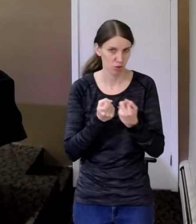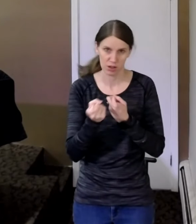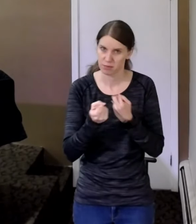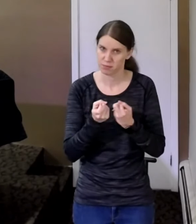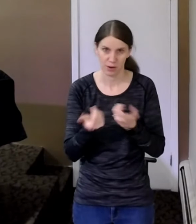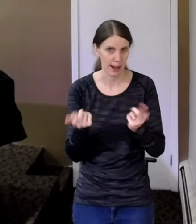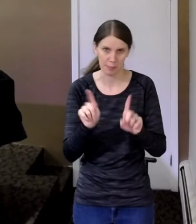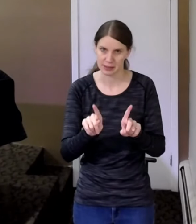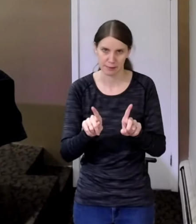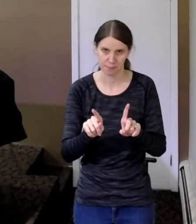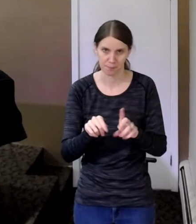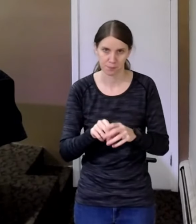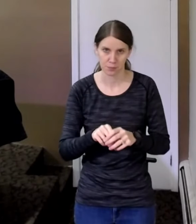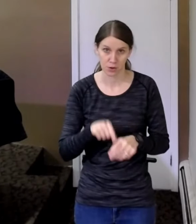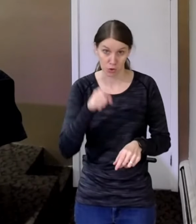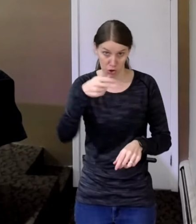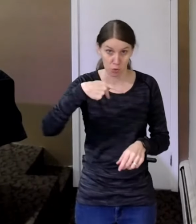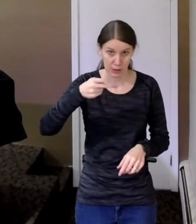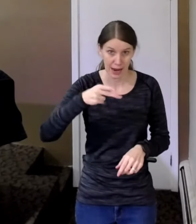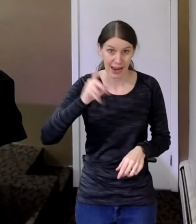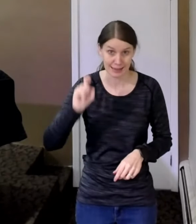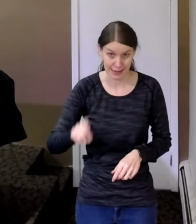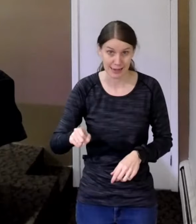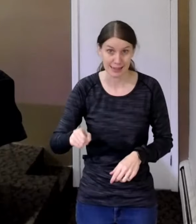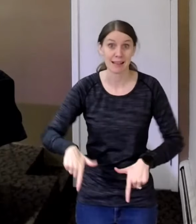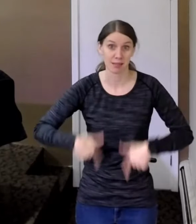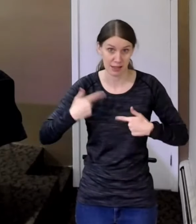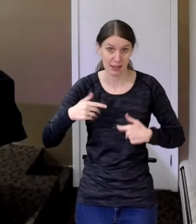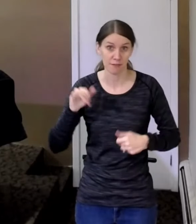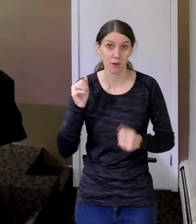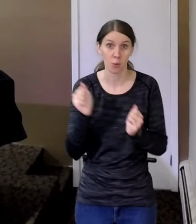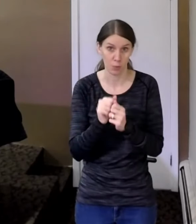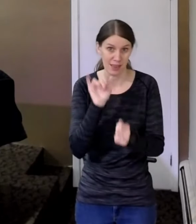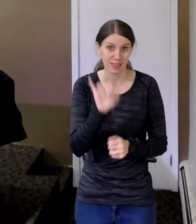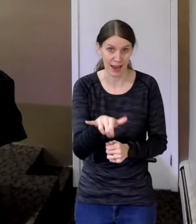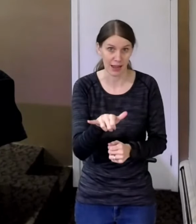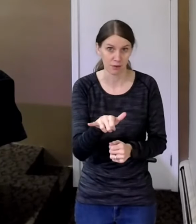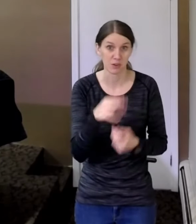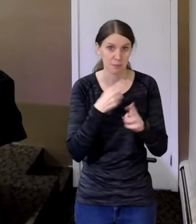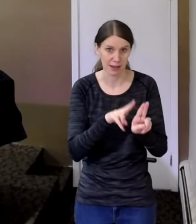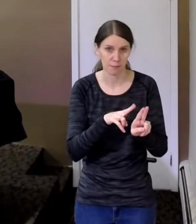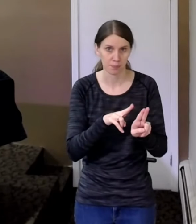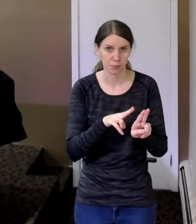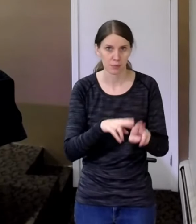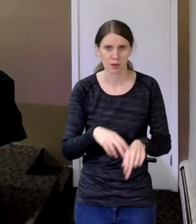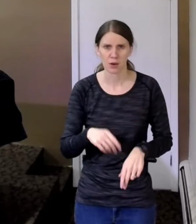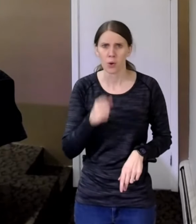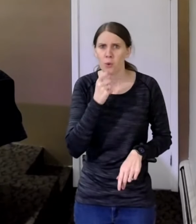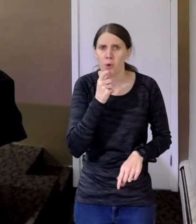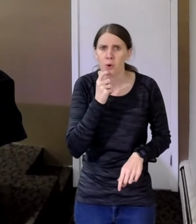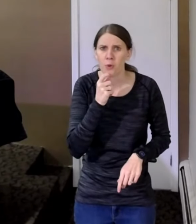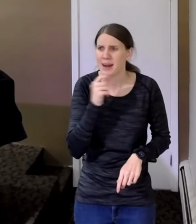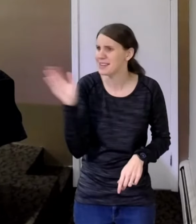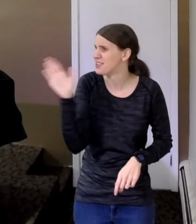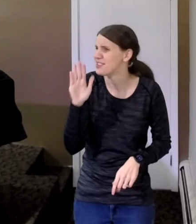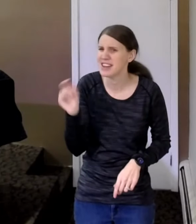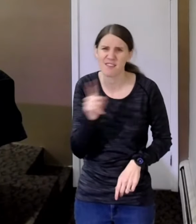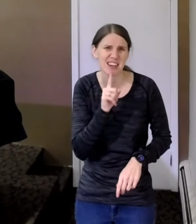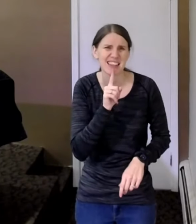which means we have to live with the consequences of them. Now, who among you has never said something and as soon as it left your mouth